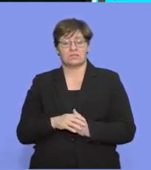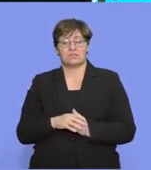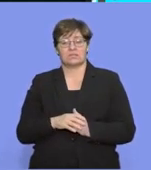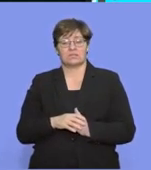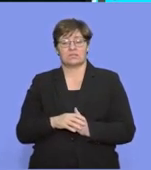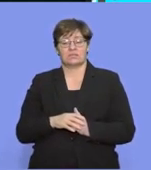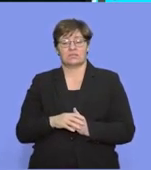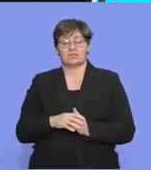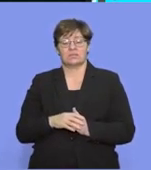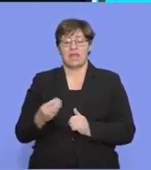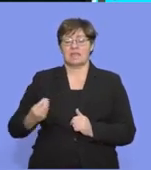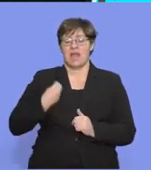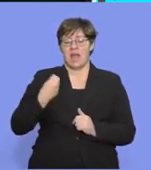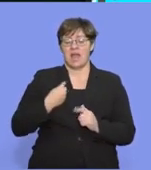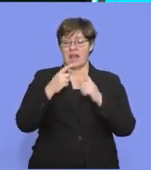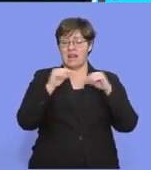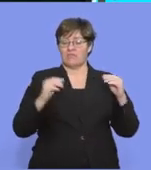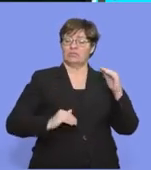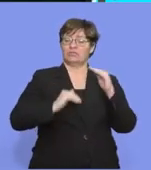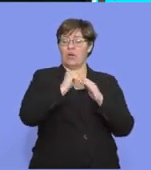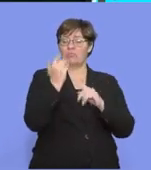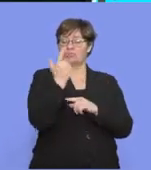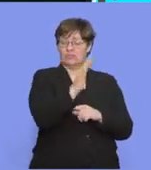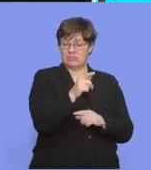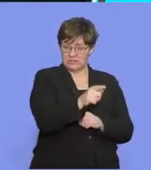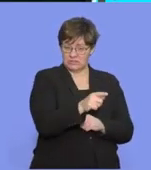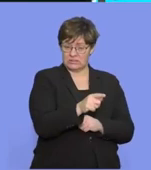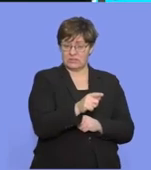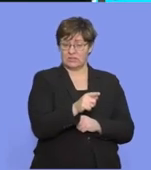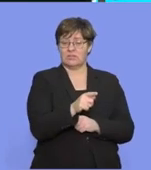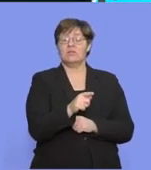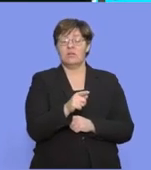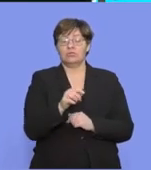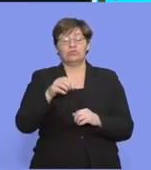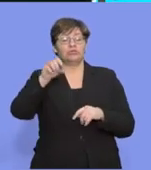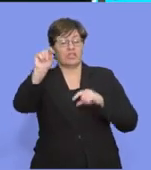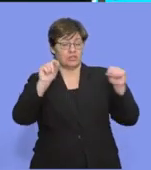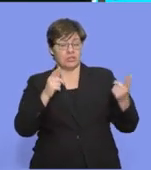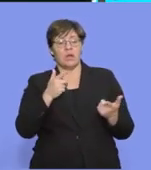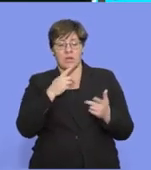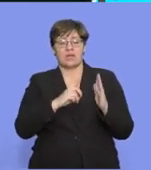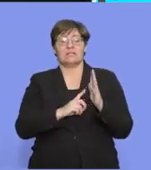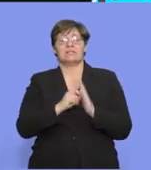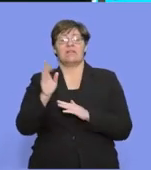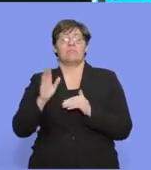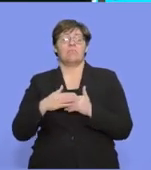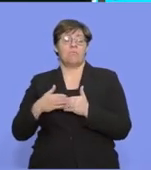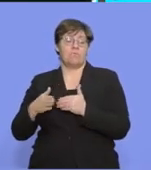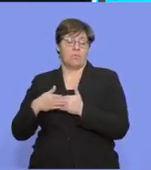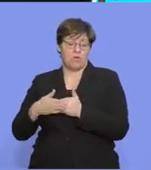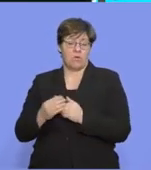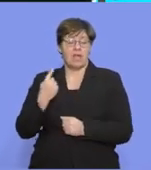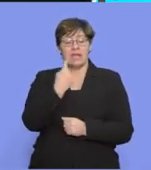or young leaves at the top of the tree, they then stretched their necks and those then developed more and more, and